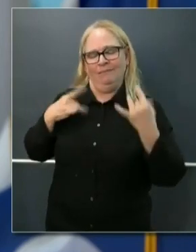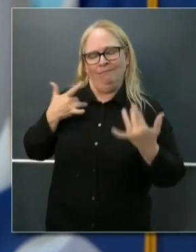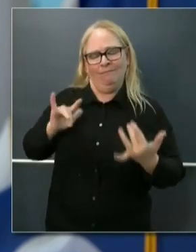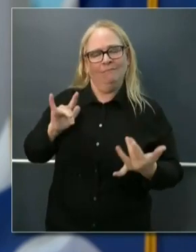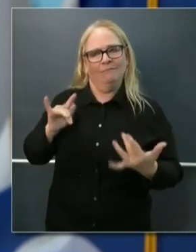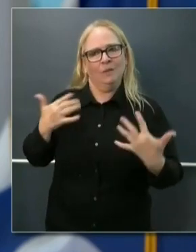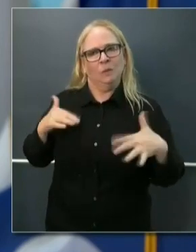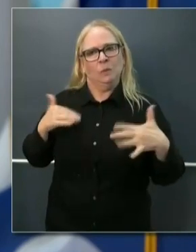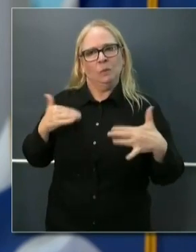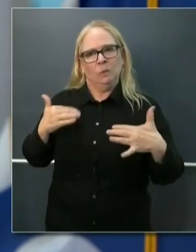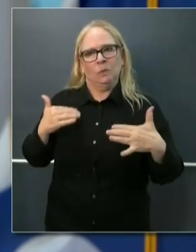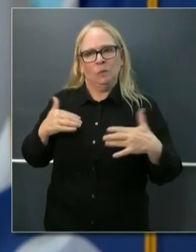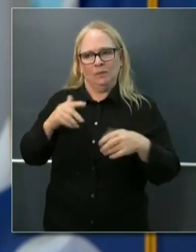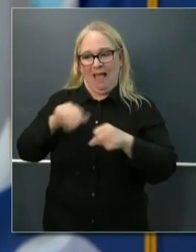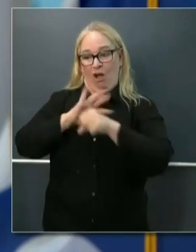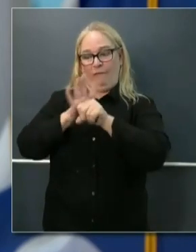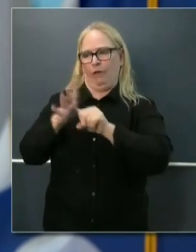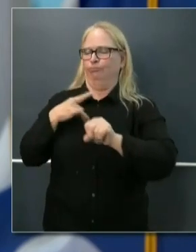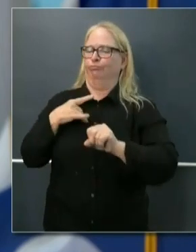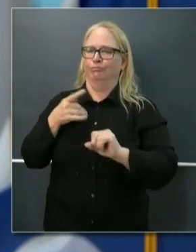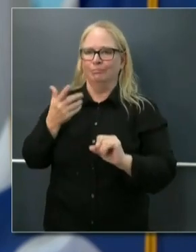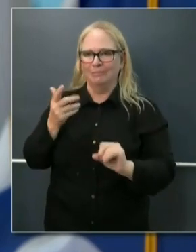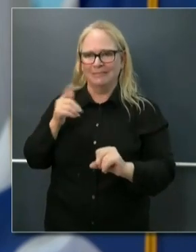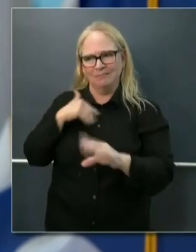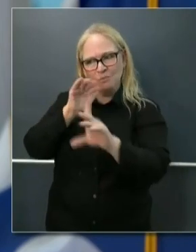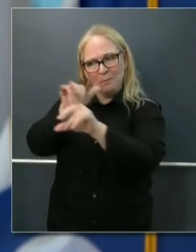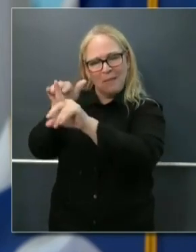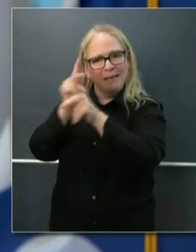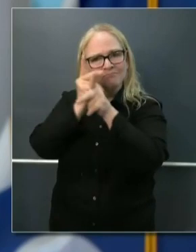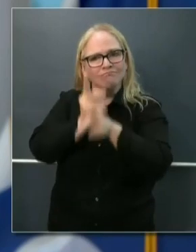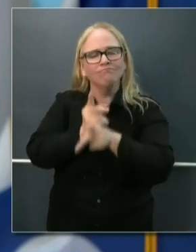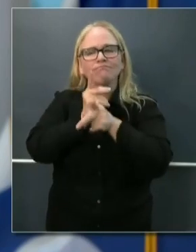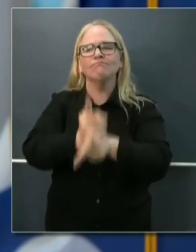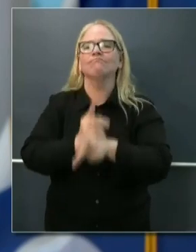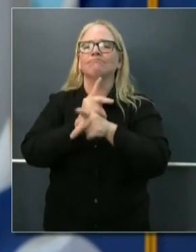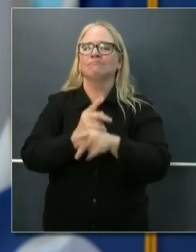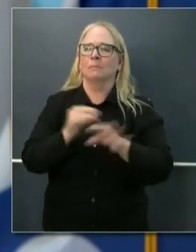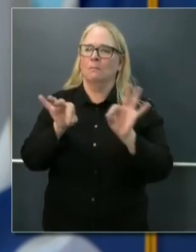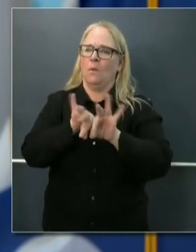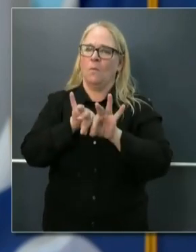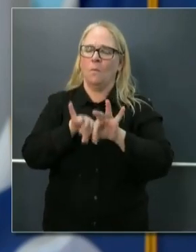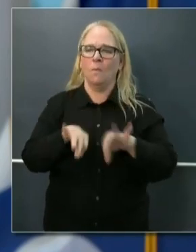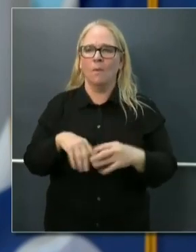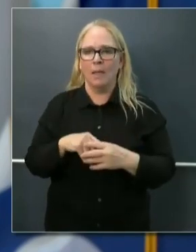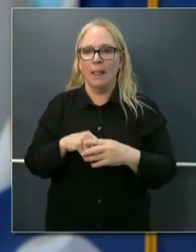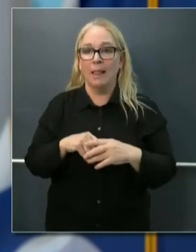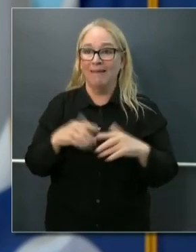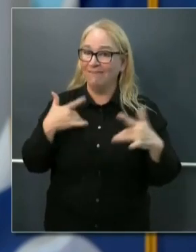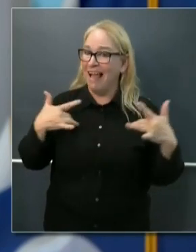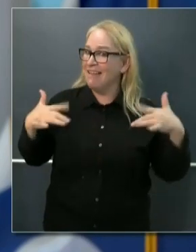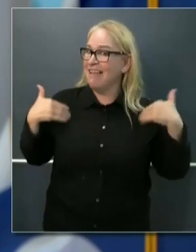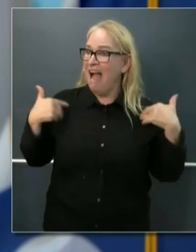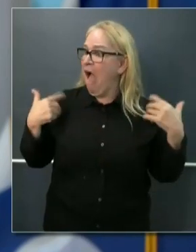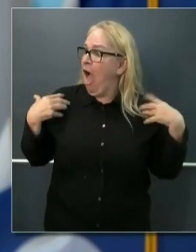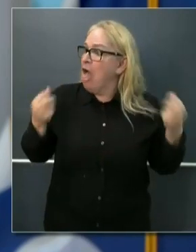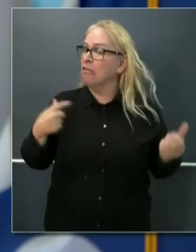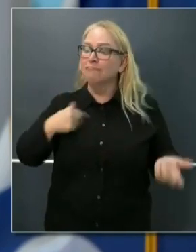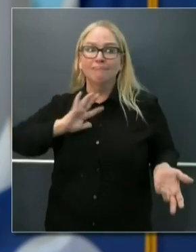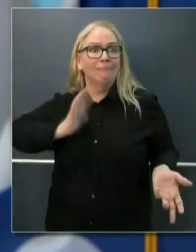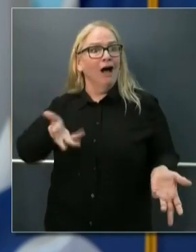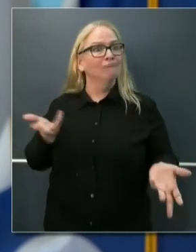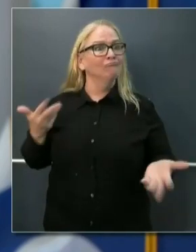just an opportunity and a reminder, as always, to make this fundamental point. Even if you feel you're young and healthy